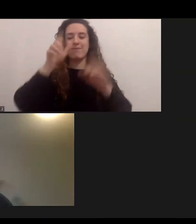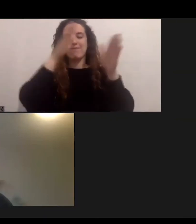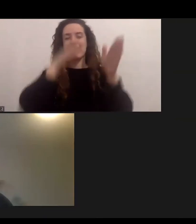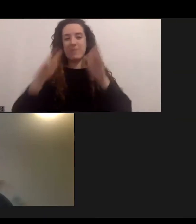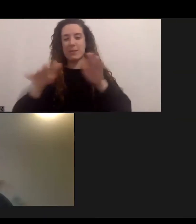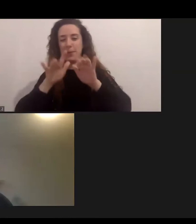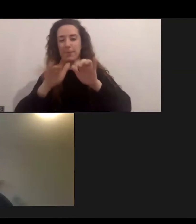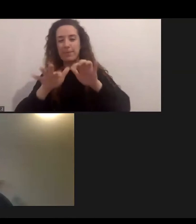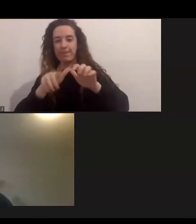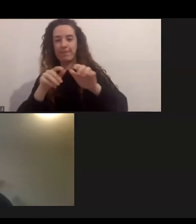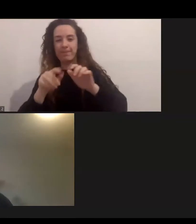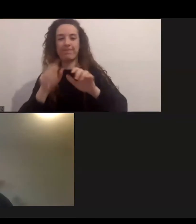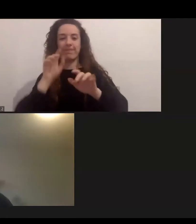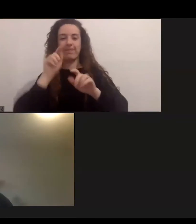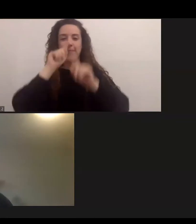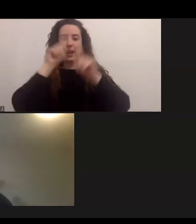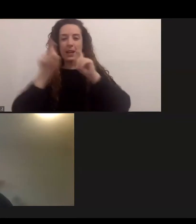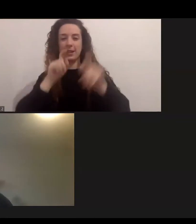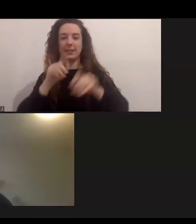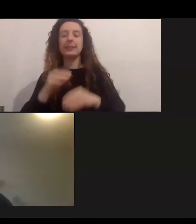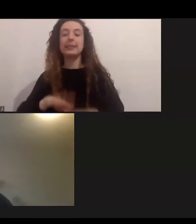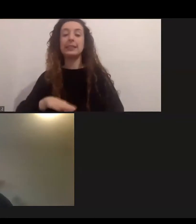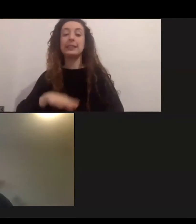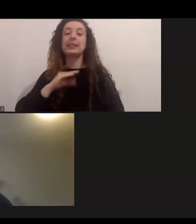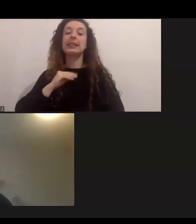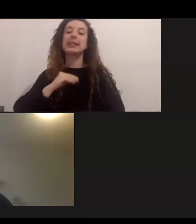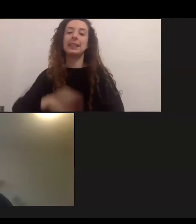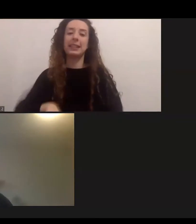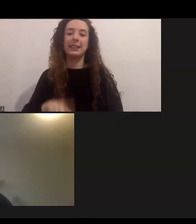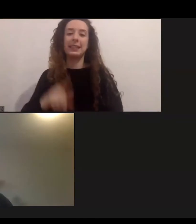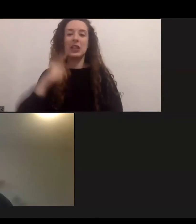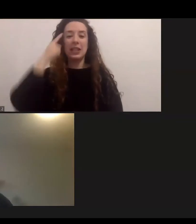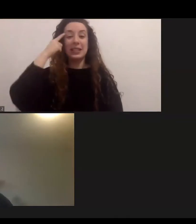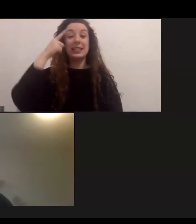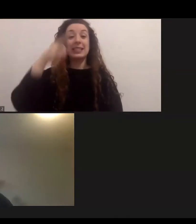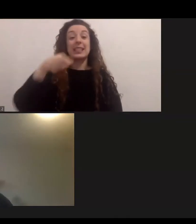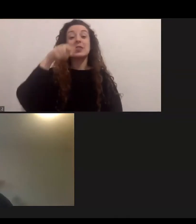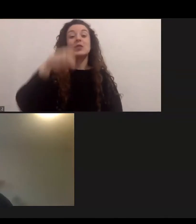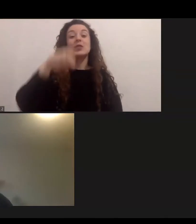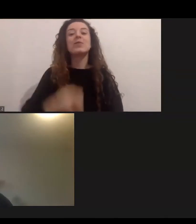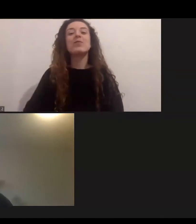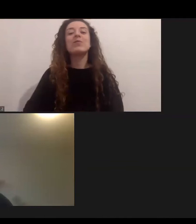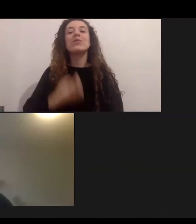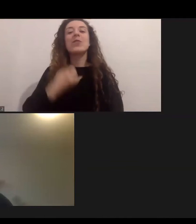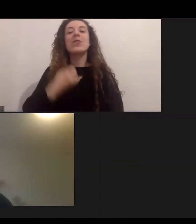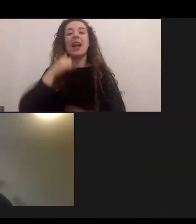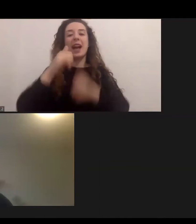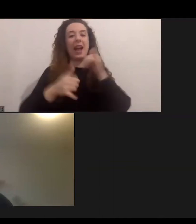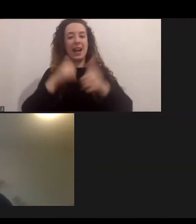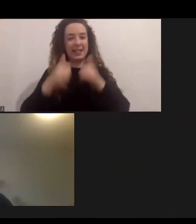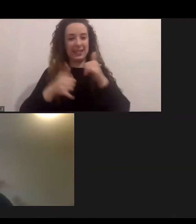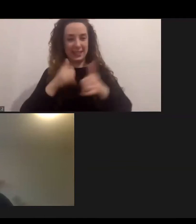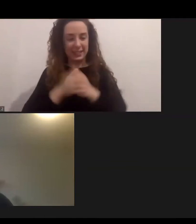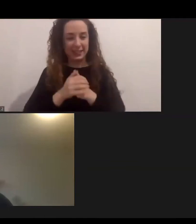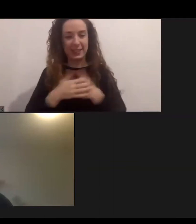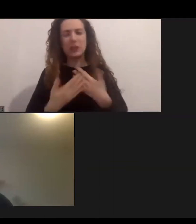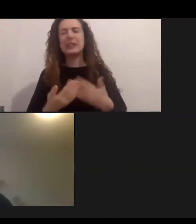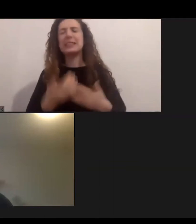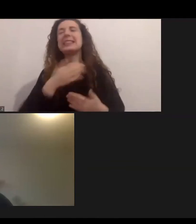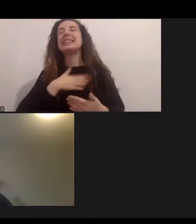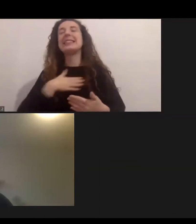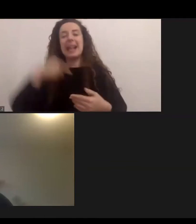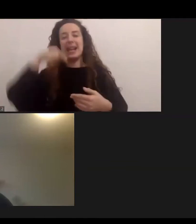I'm really enjoying the moment when I can contact with